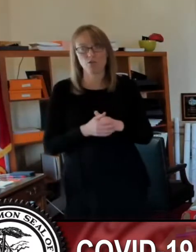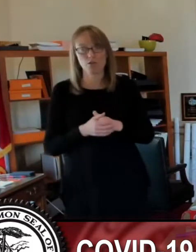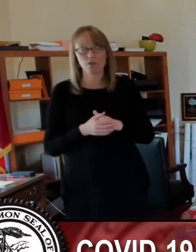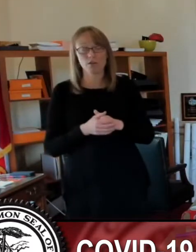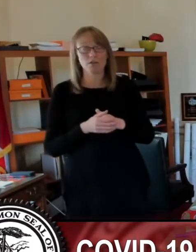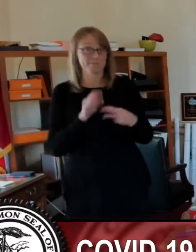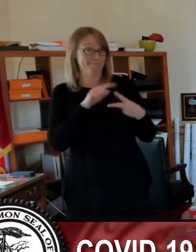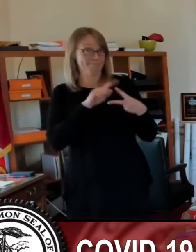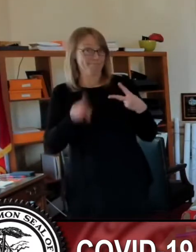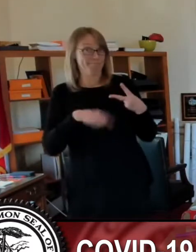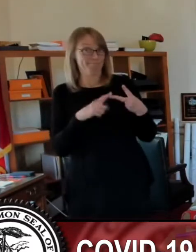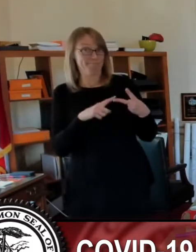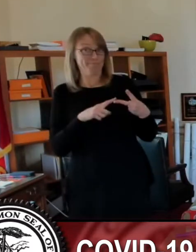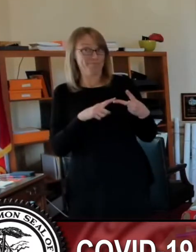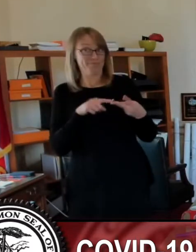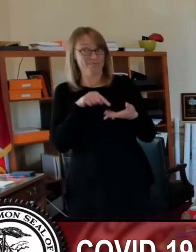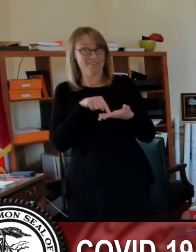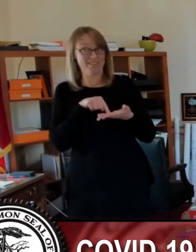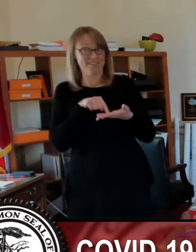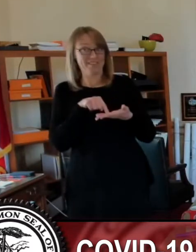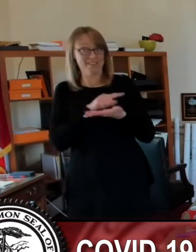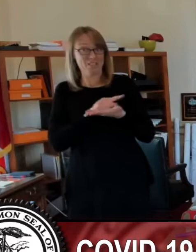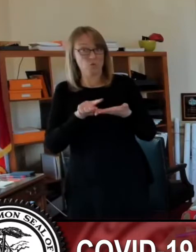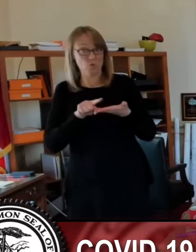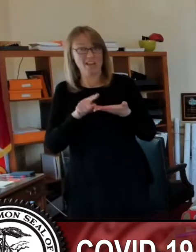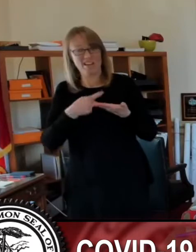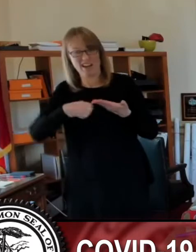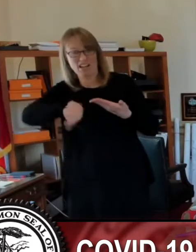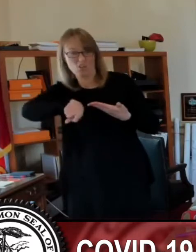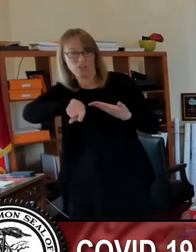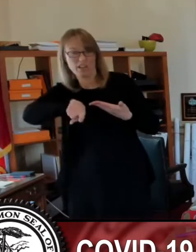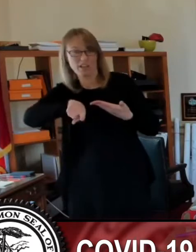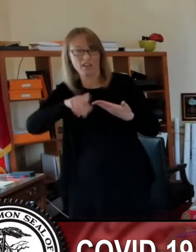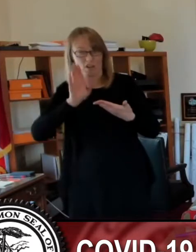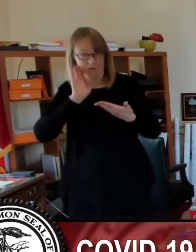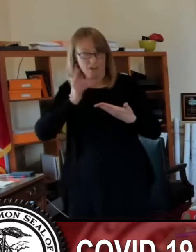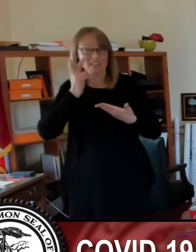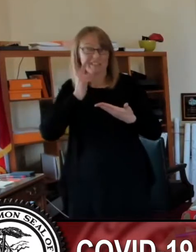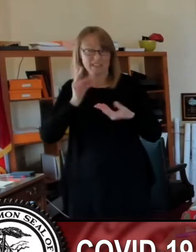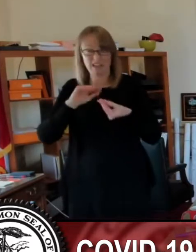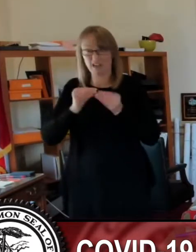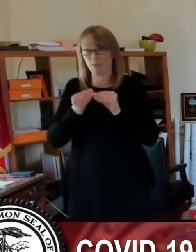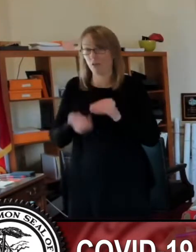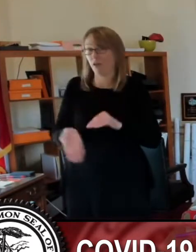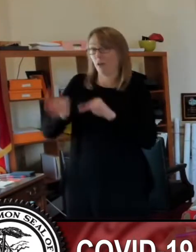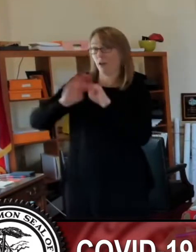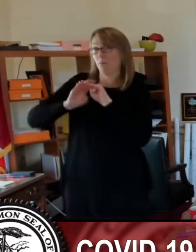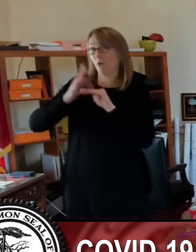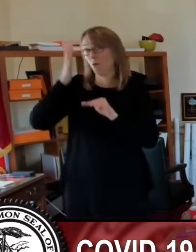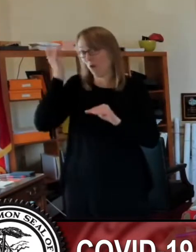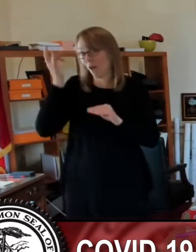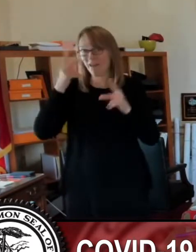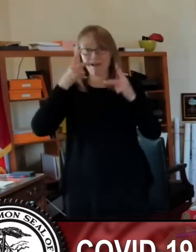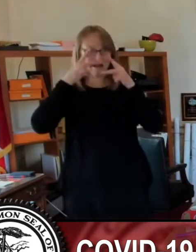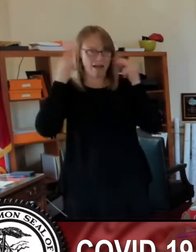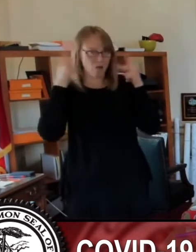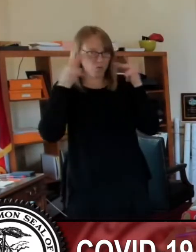the end of this week, we'll begin to see the uptick in cases again because of the get-togethers that happened on